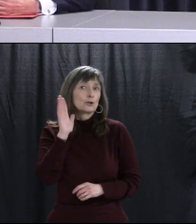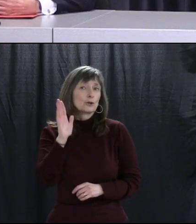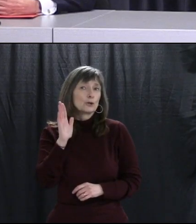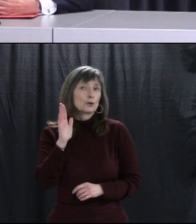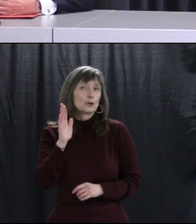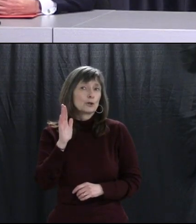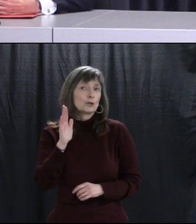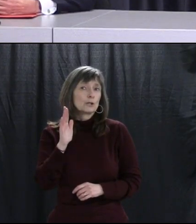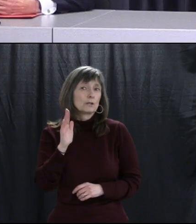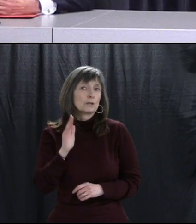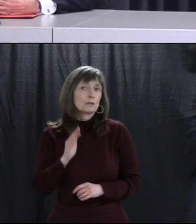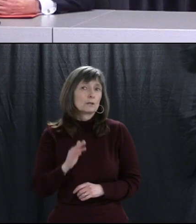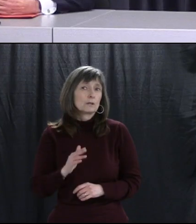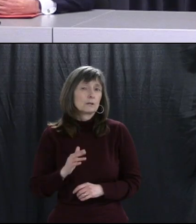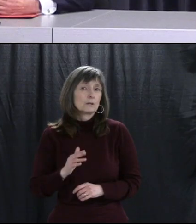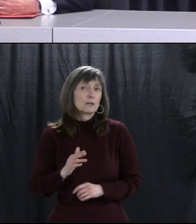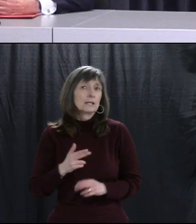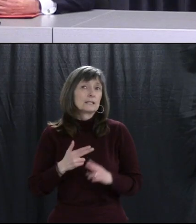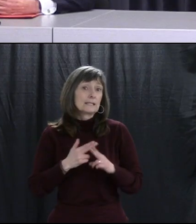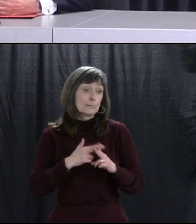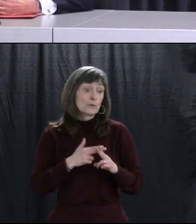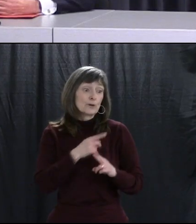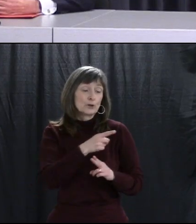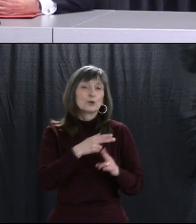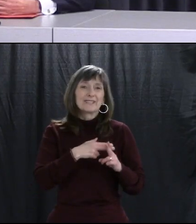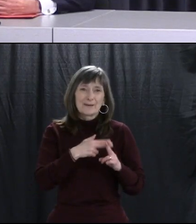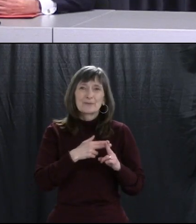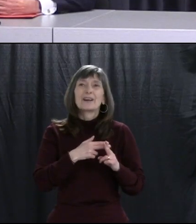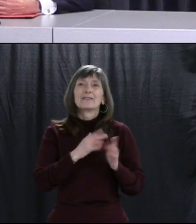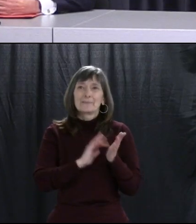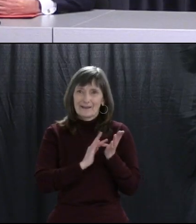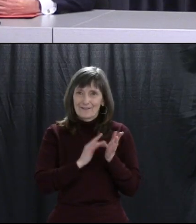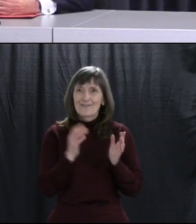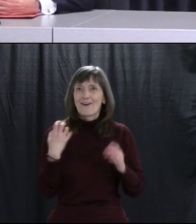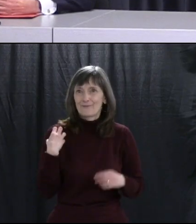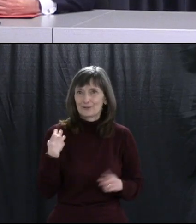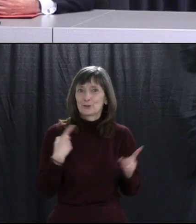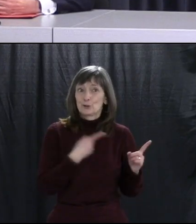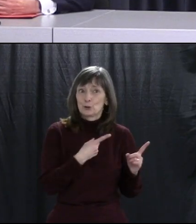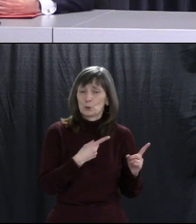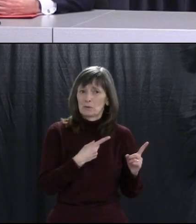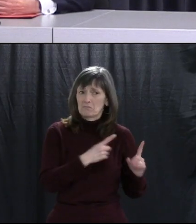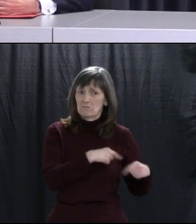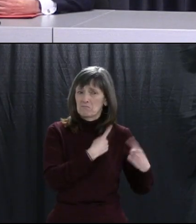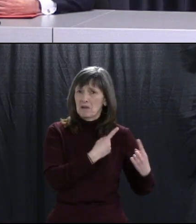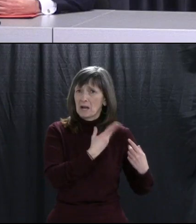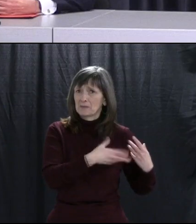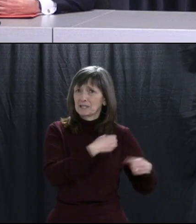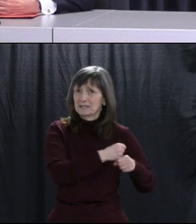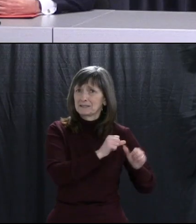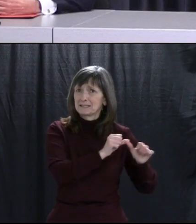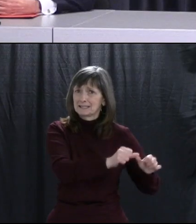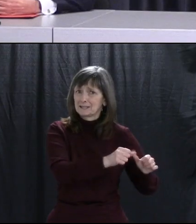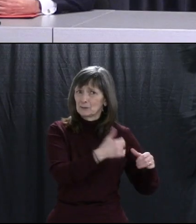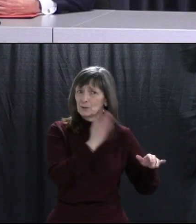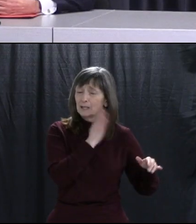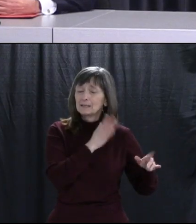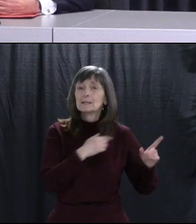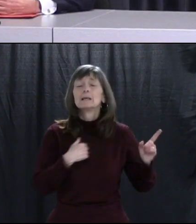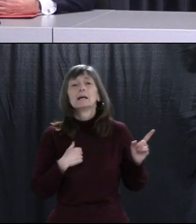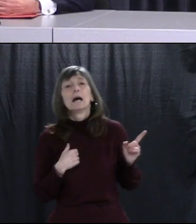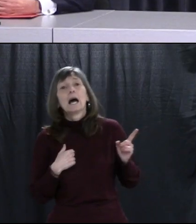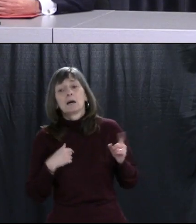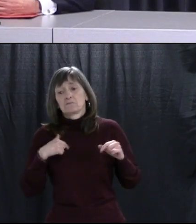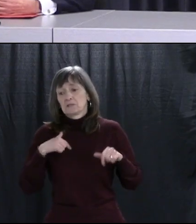Chief Medical Officer of Health, and how long you've been in your position. I guess technically it is. I've been in